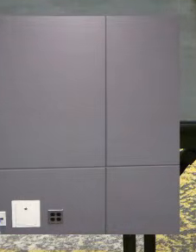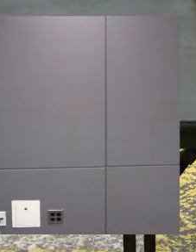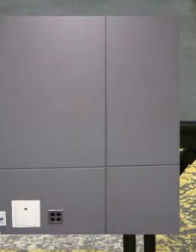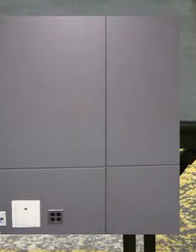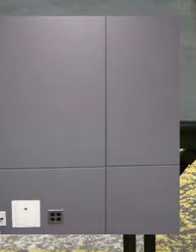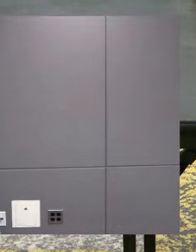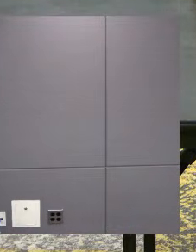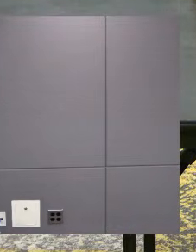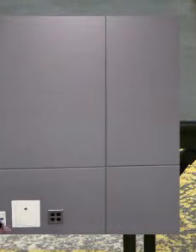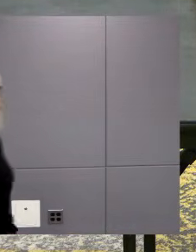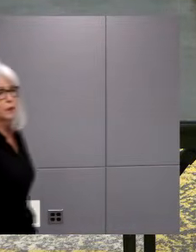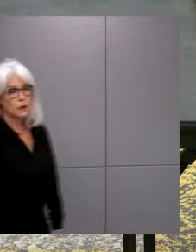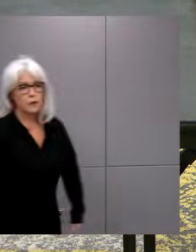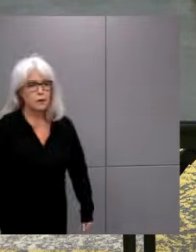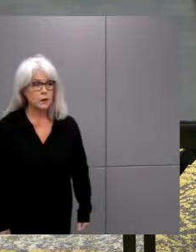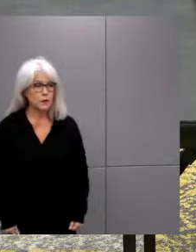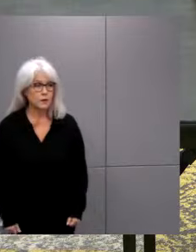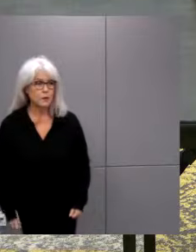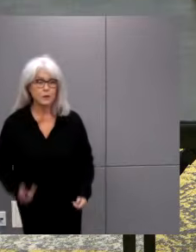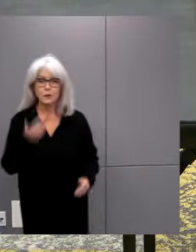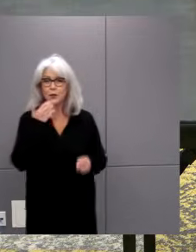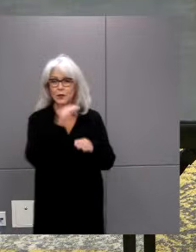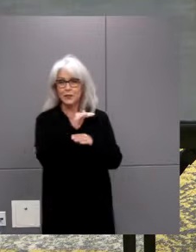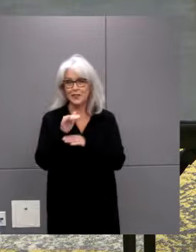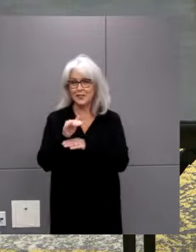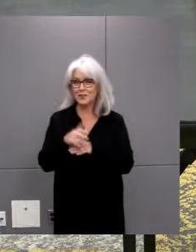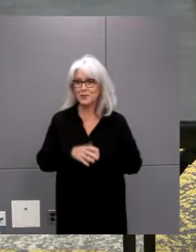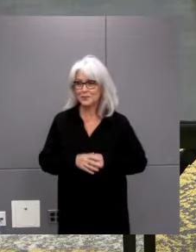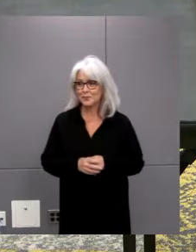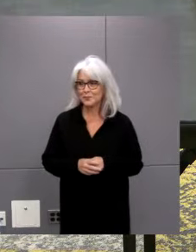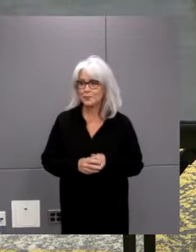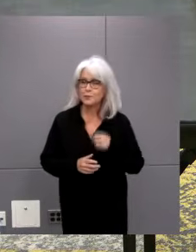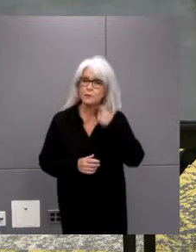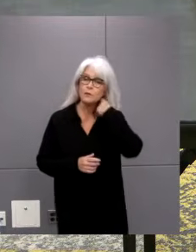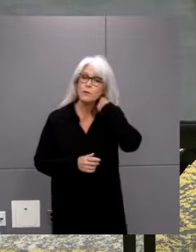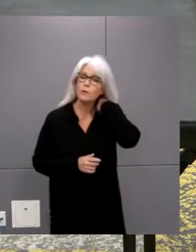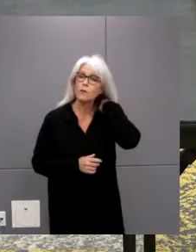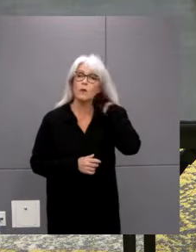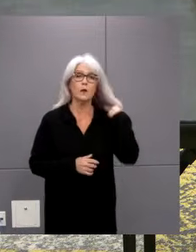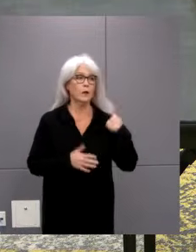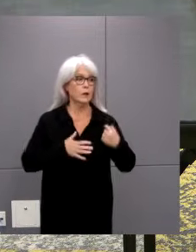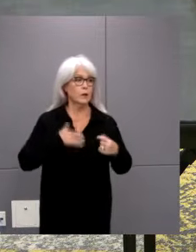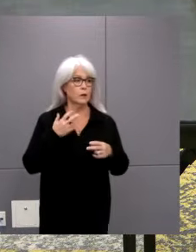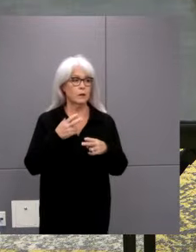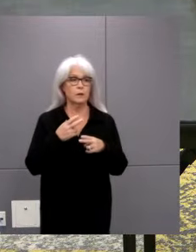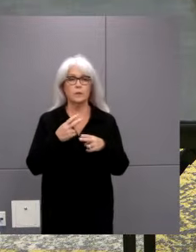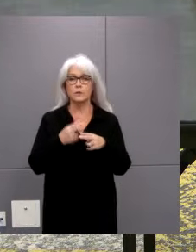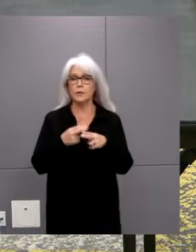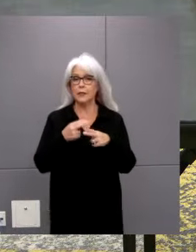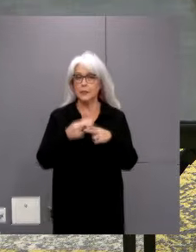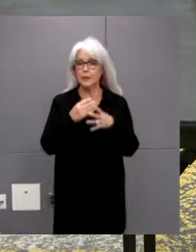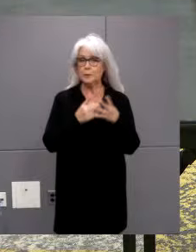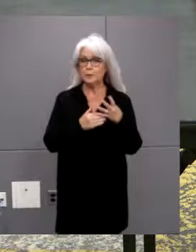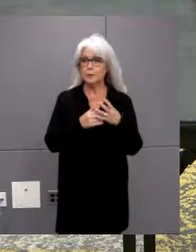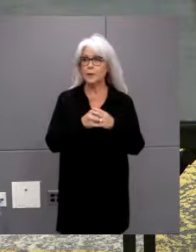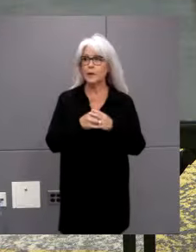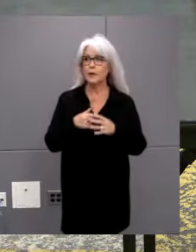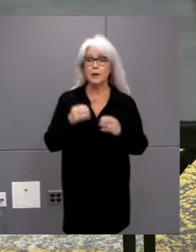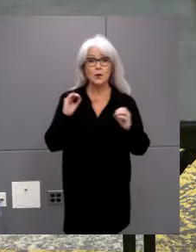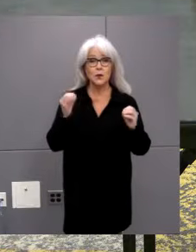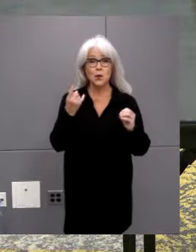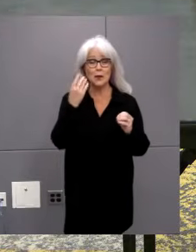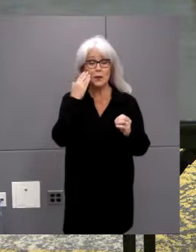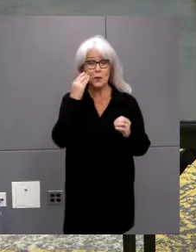Hello, good evening now. So, my name is Teresa Zaidan. Nobody knows